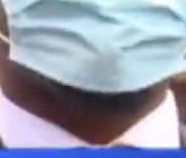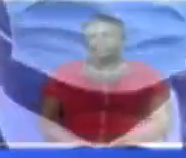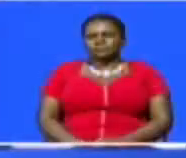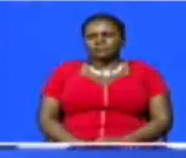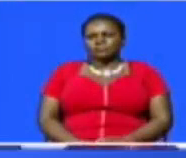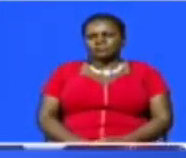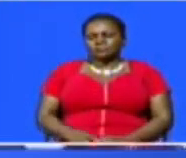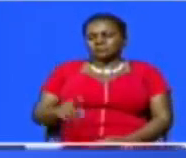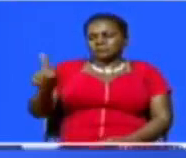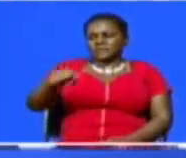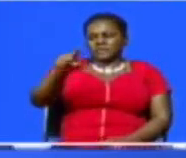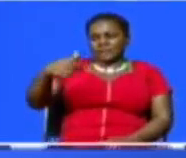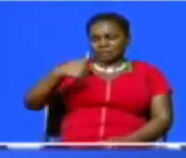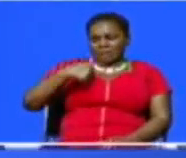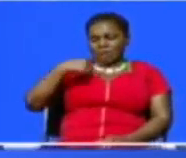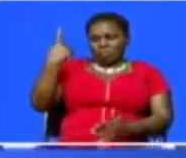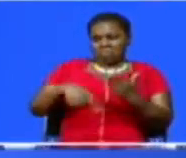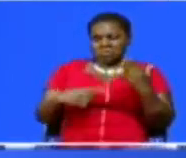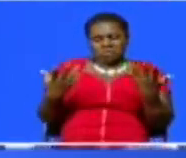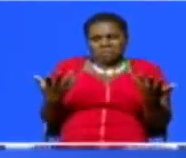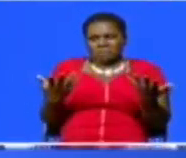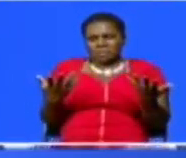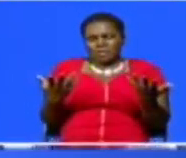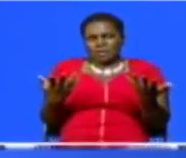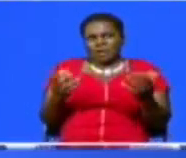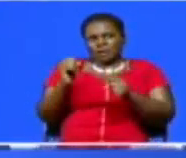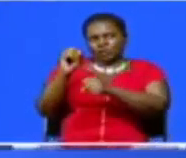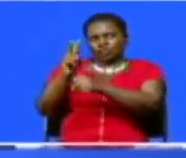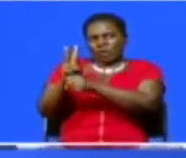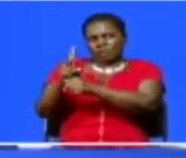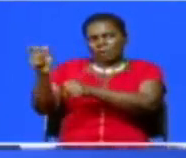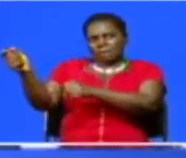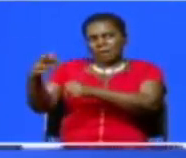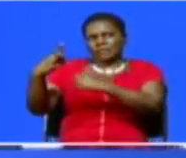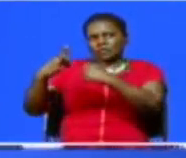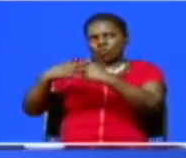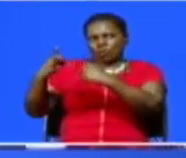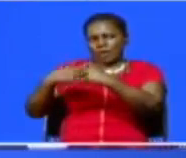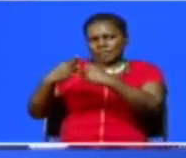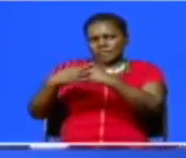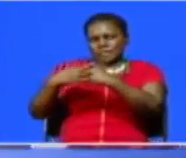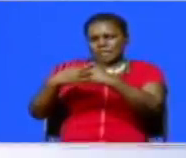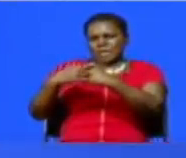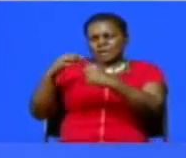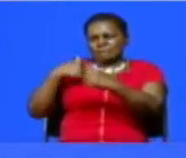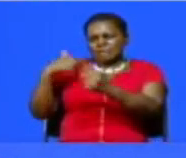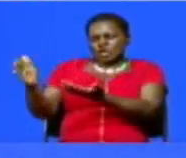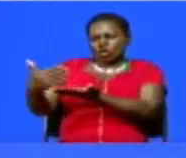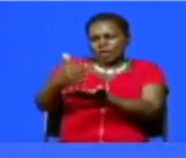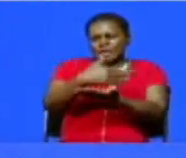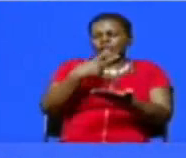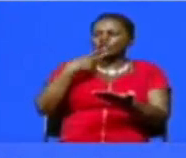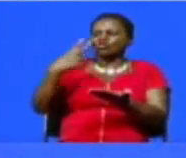I'm accused that on 12th of August I managed to mobilize